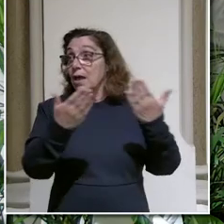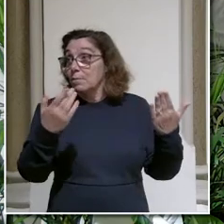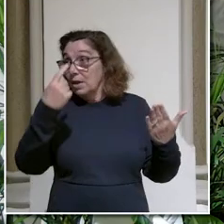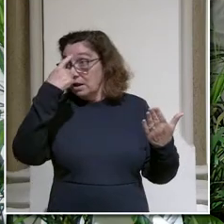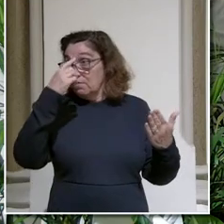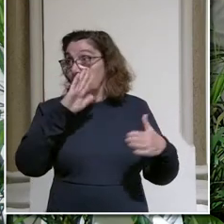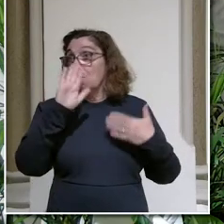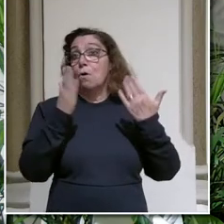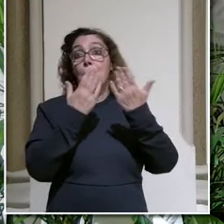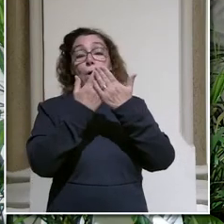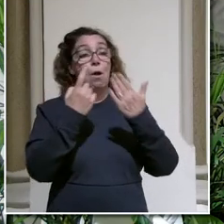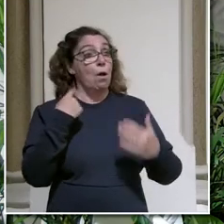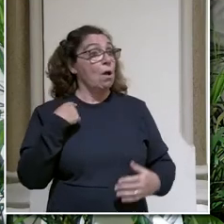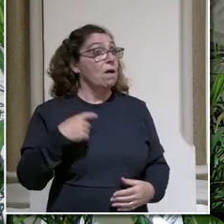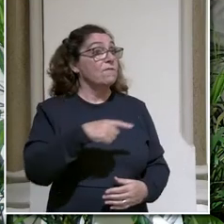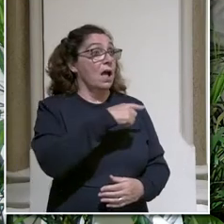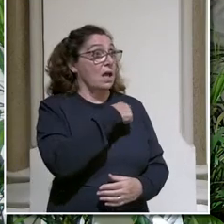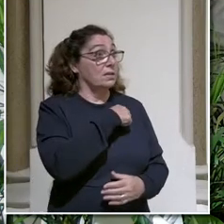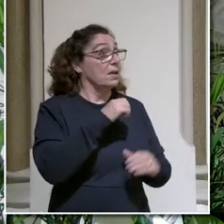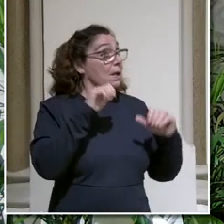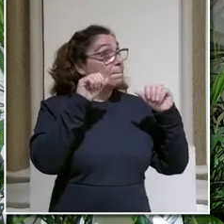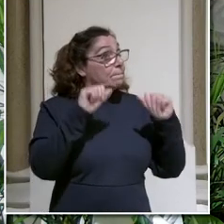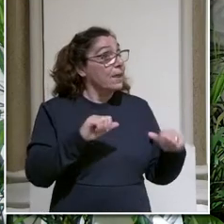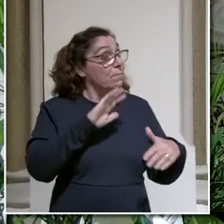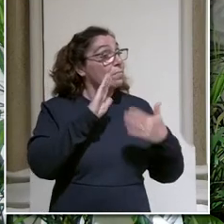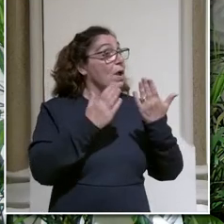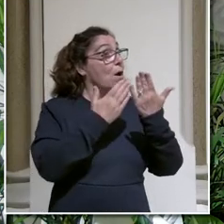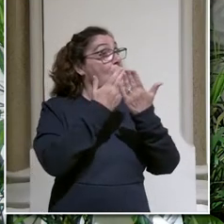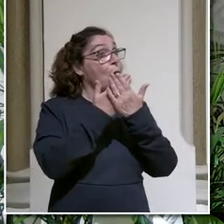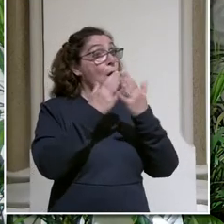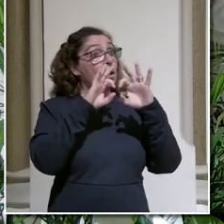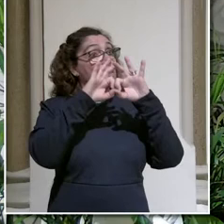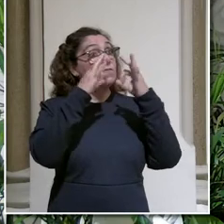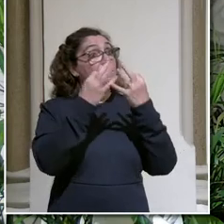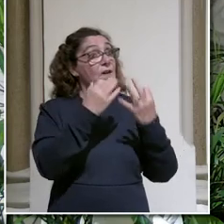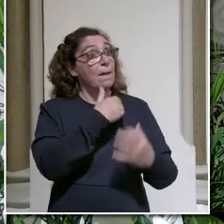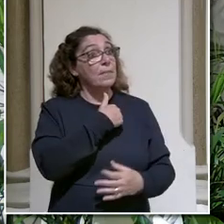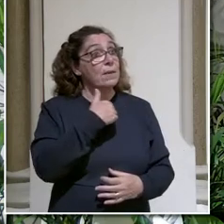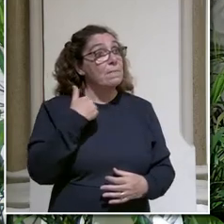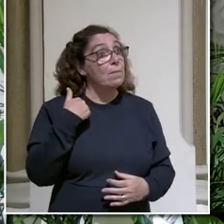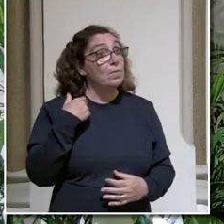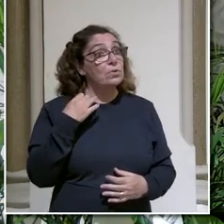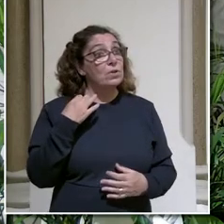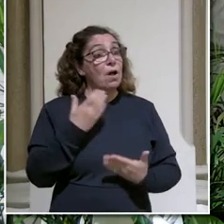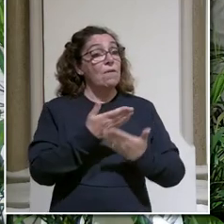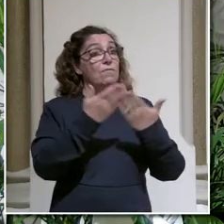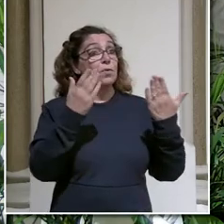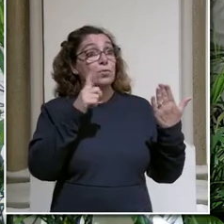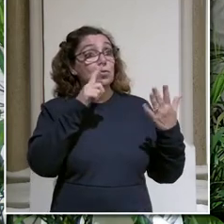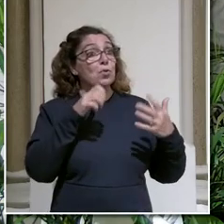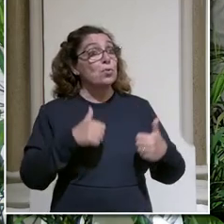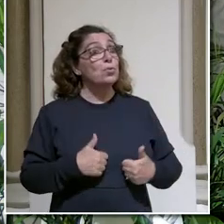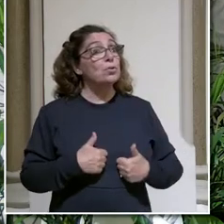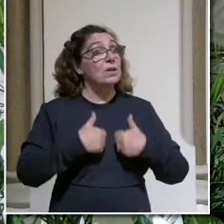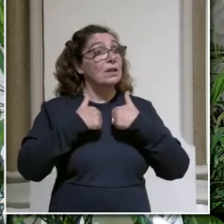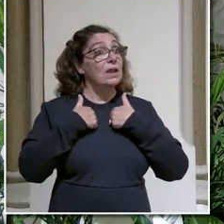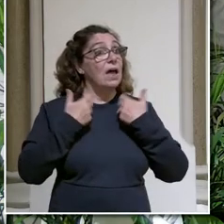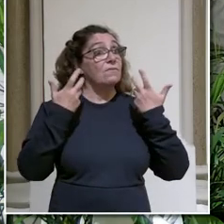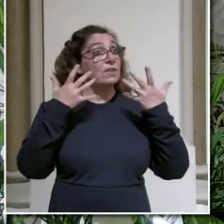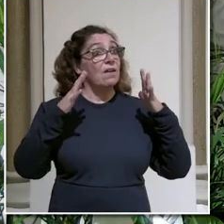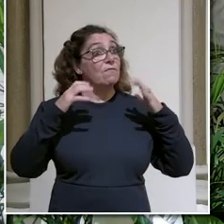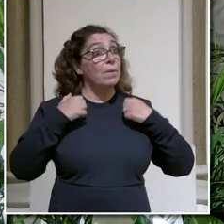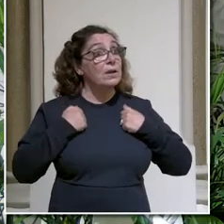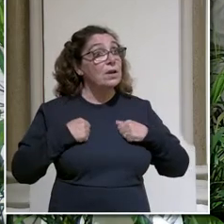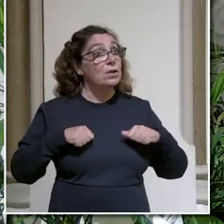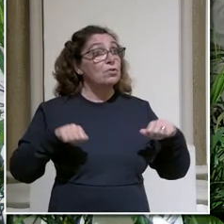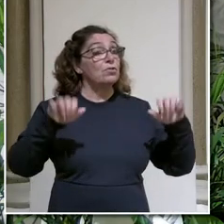all of us. And may all of the family members of those whose lives have been surrendered